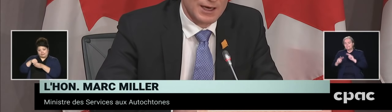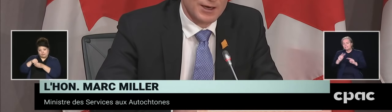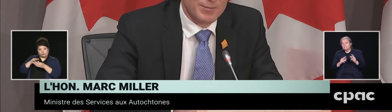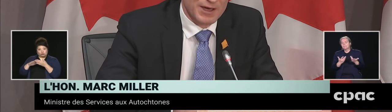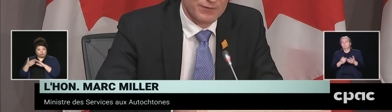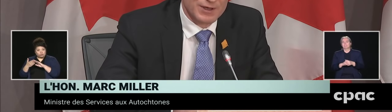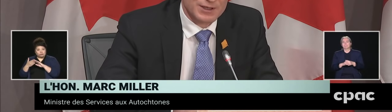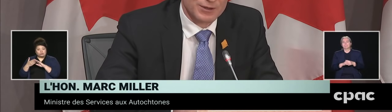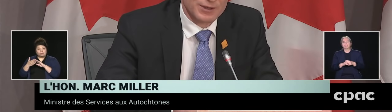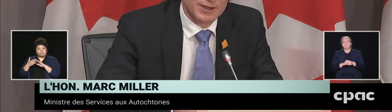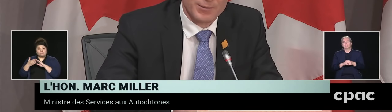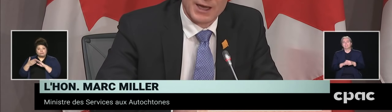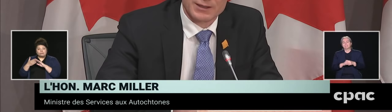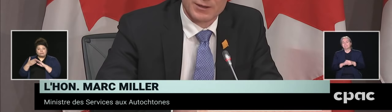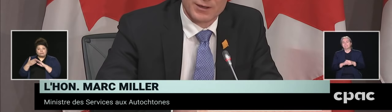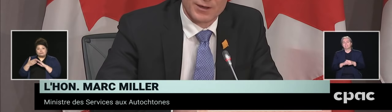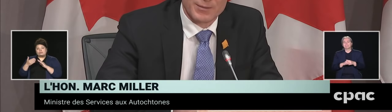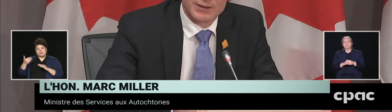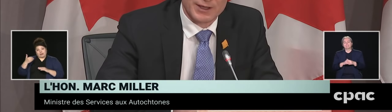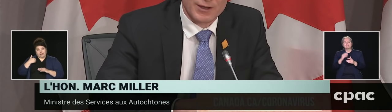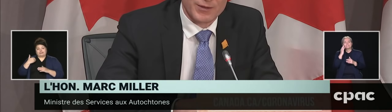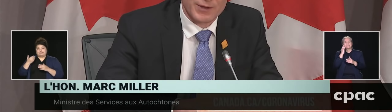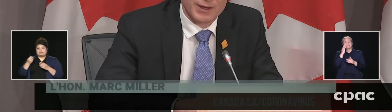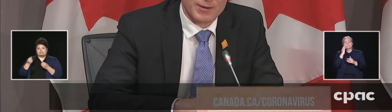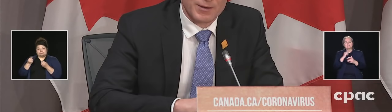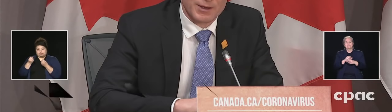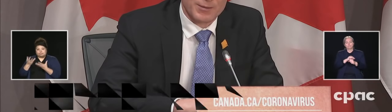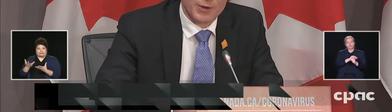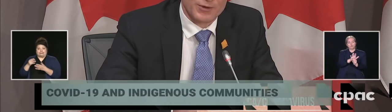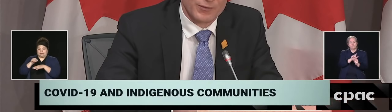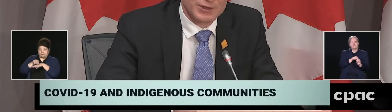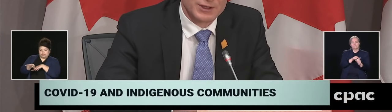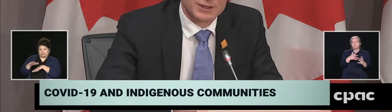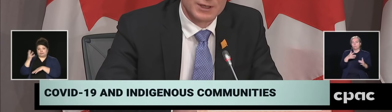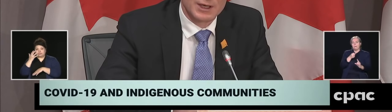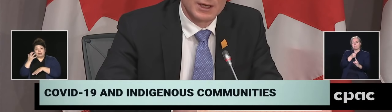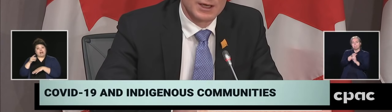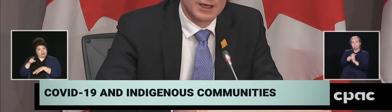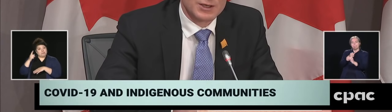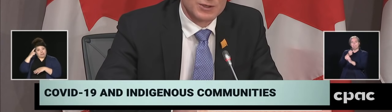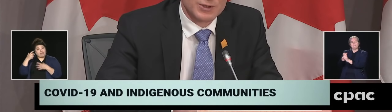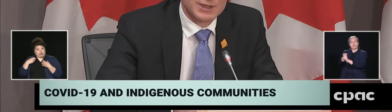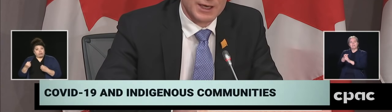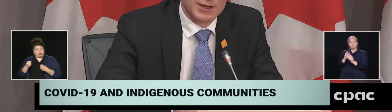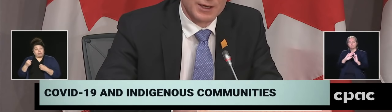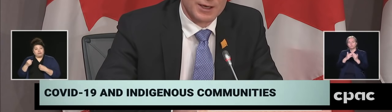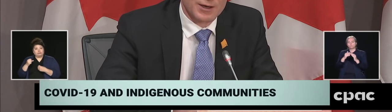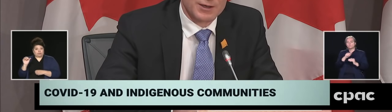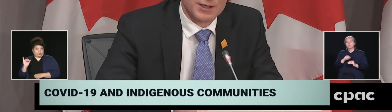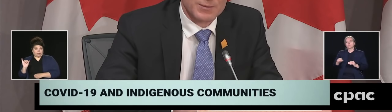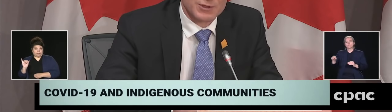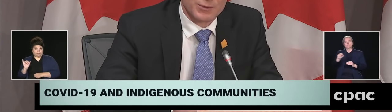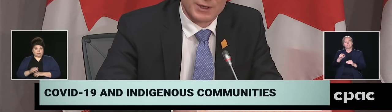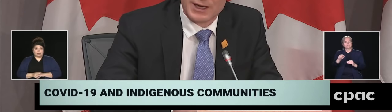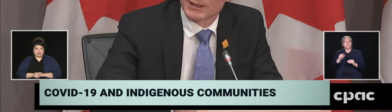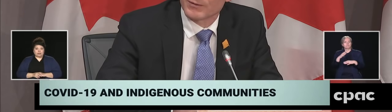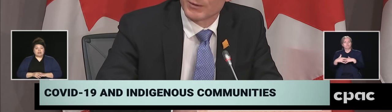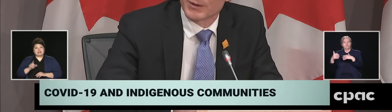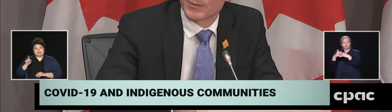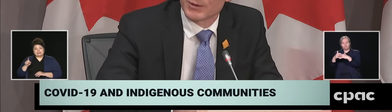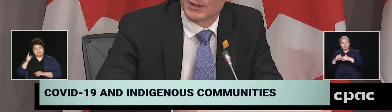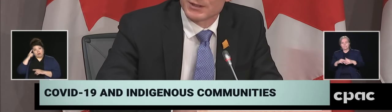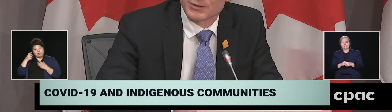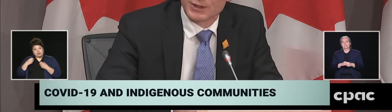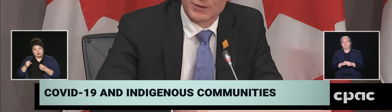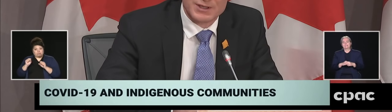is high on many fronts, including the impact on mental health, a component of which is suicide. Our teams are working actively